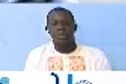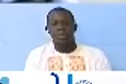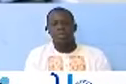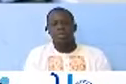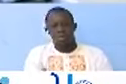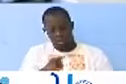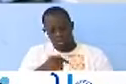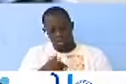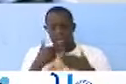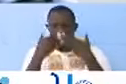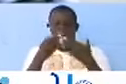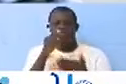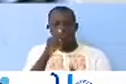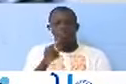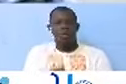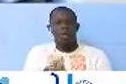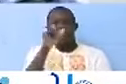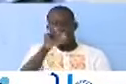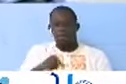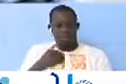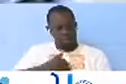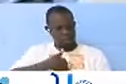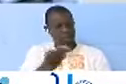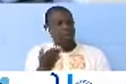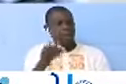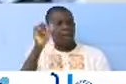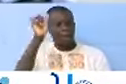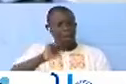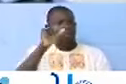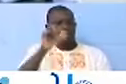This is what I'm telling you. An evil person.